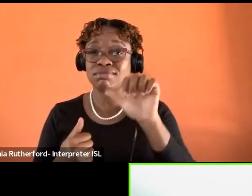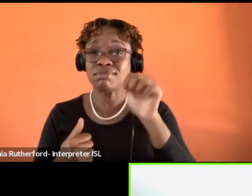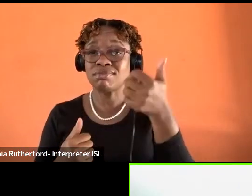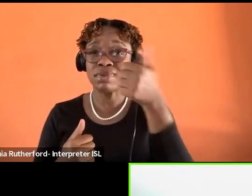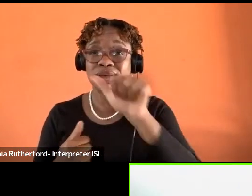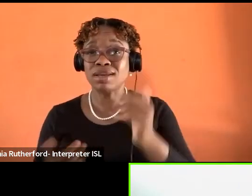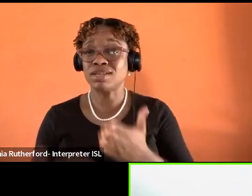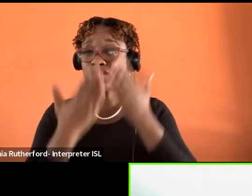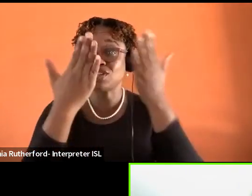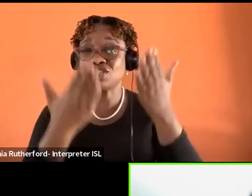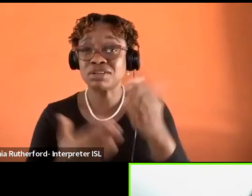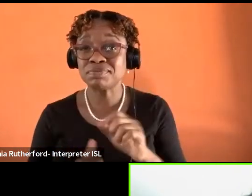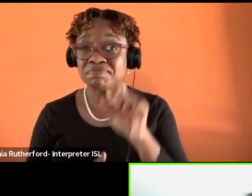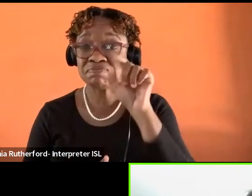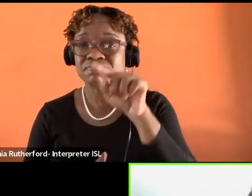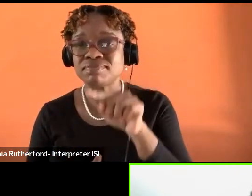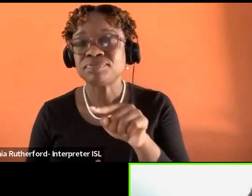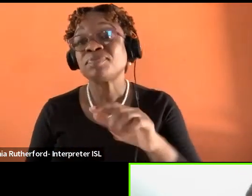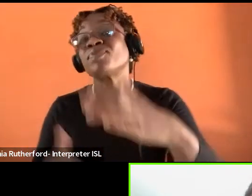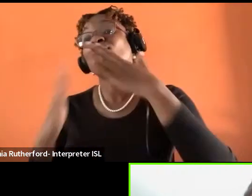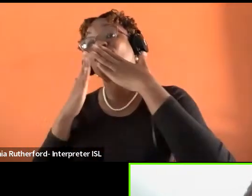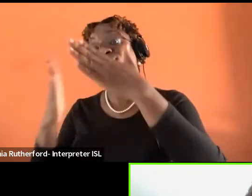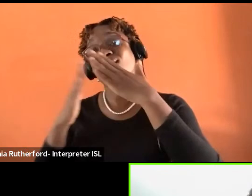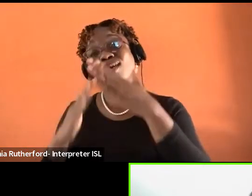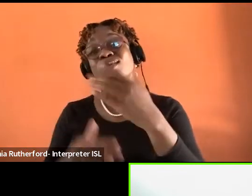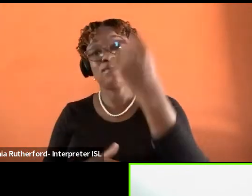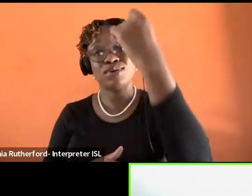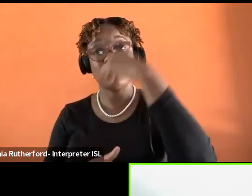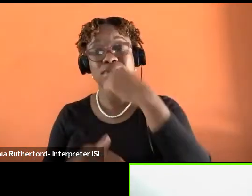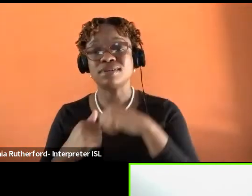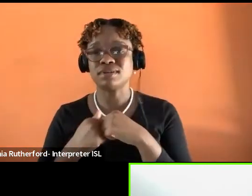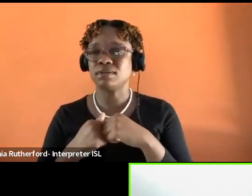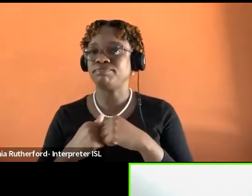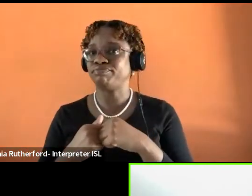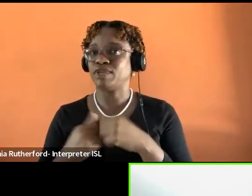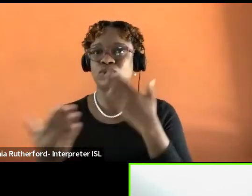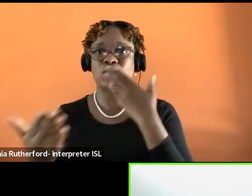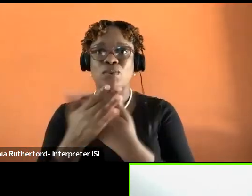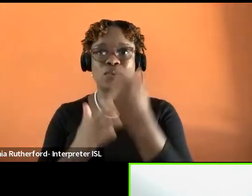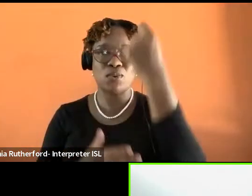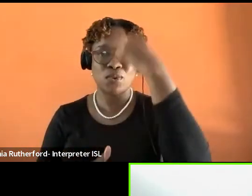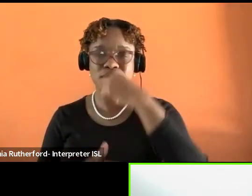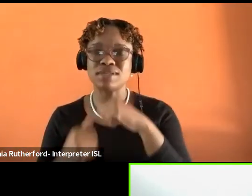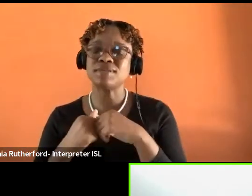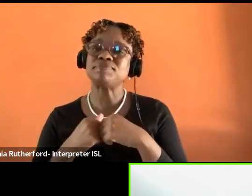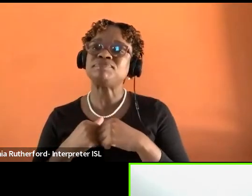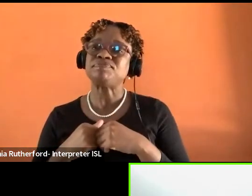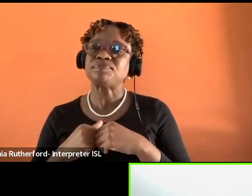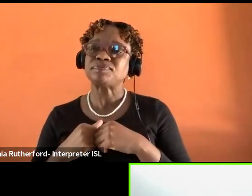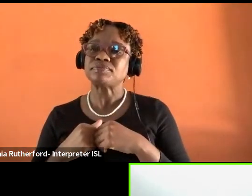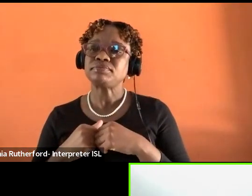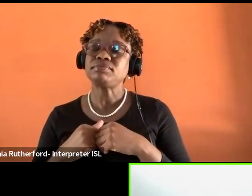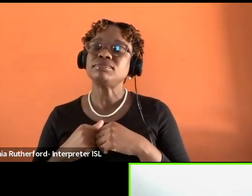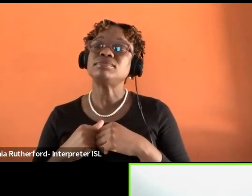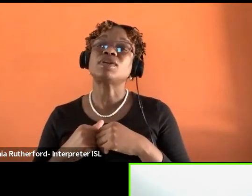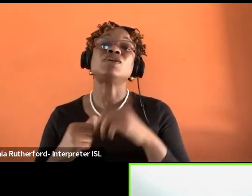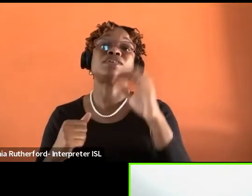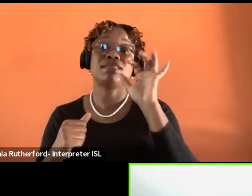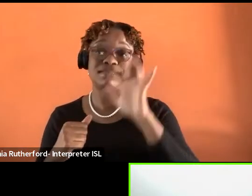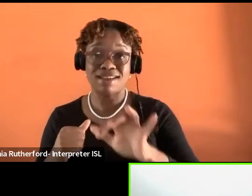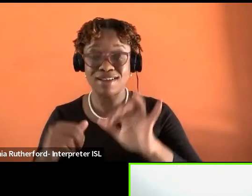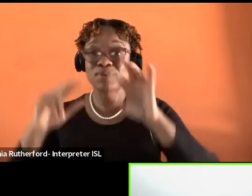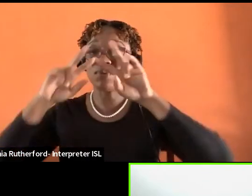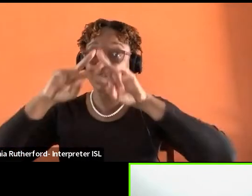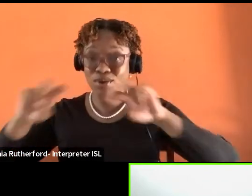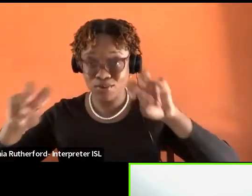Thank you very much for the question. Very, very good question. And actually, so there is research being done on that, unfortunately not in